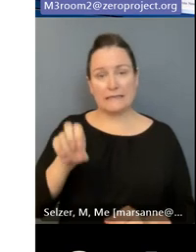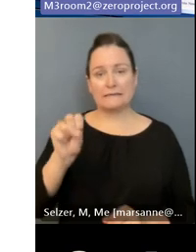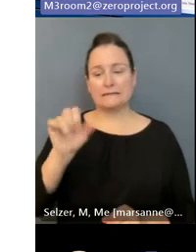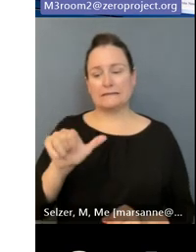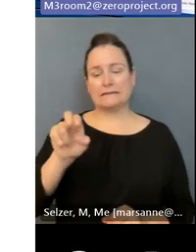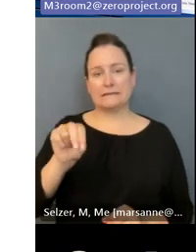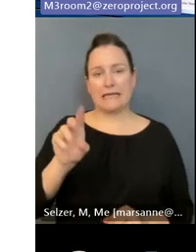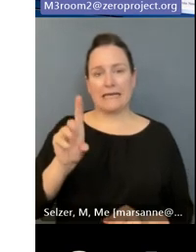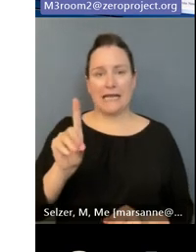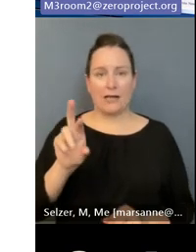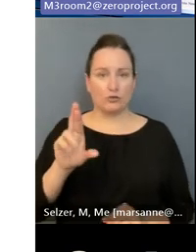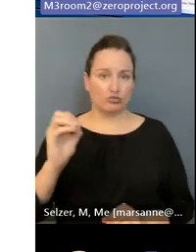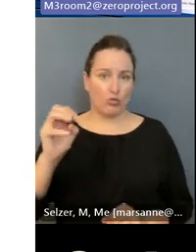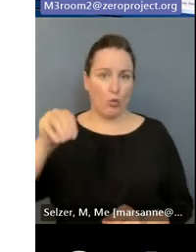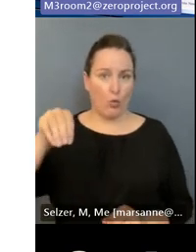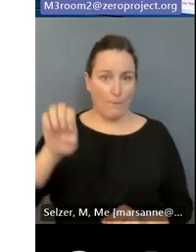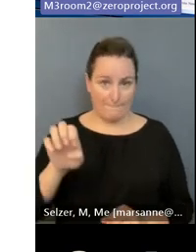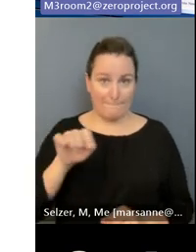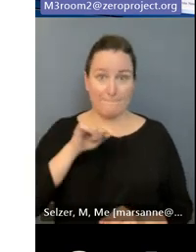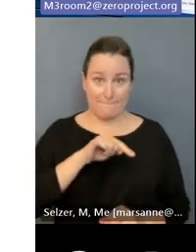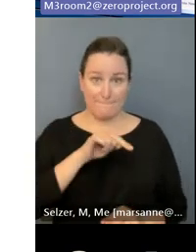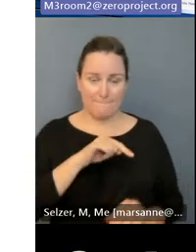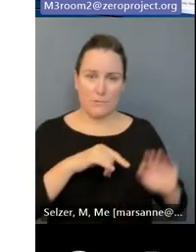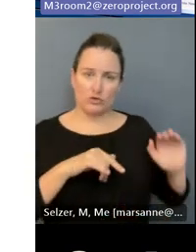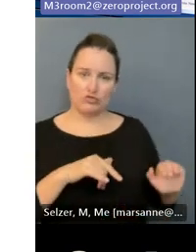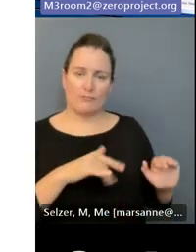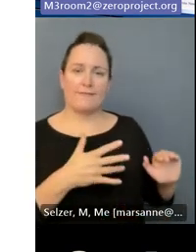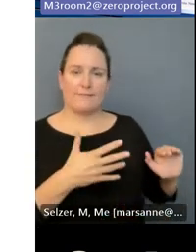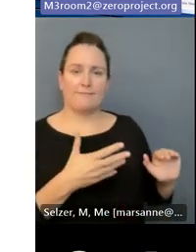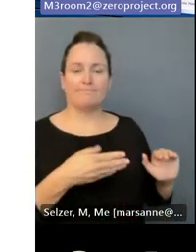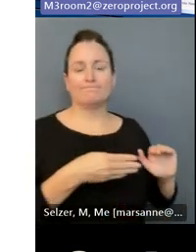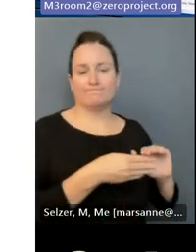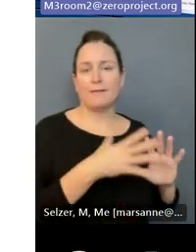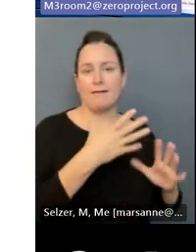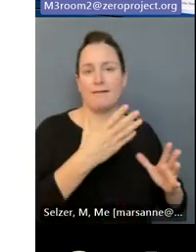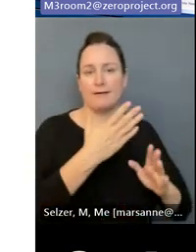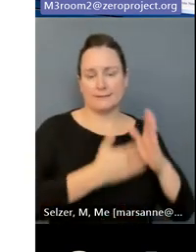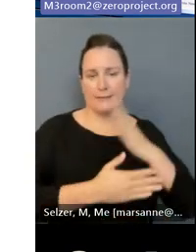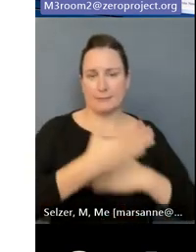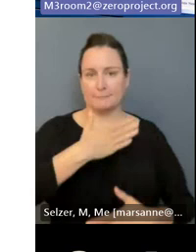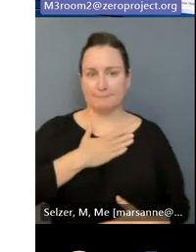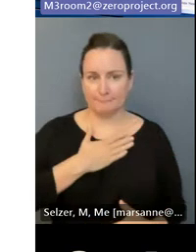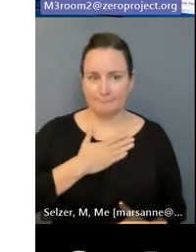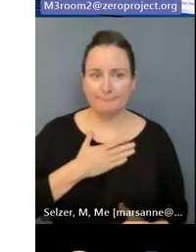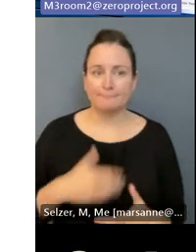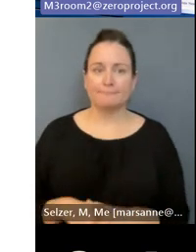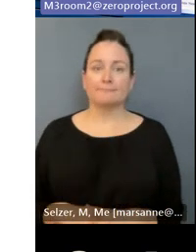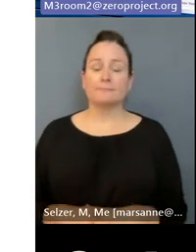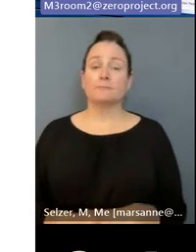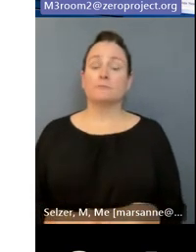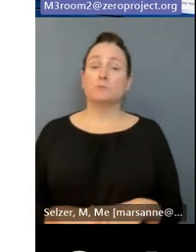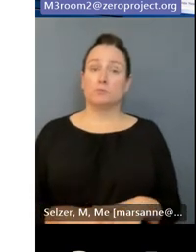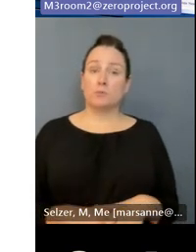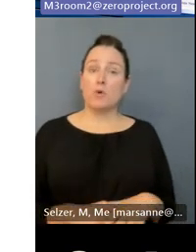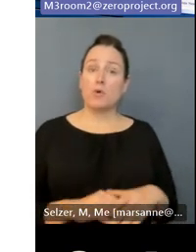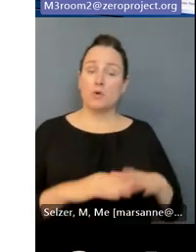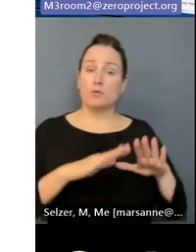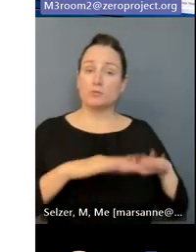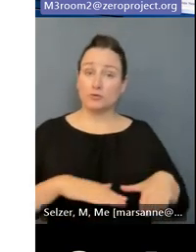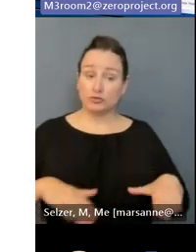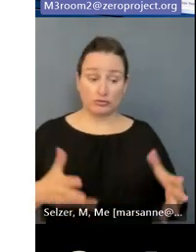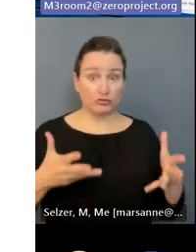concerned parents and individuals who, due to limited support and resources available, realized a need for